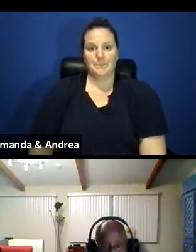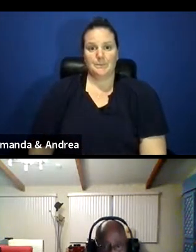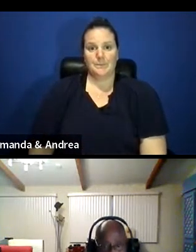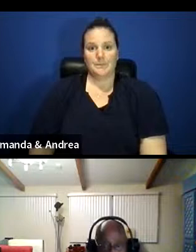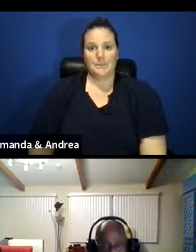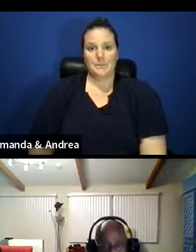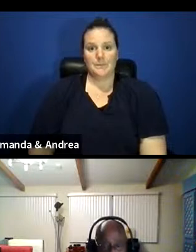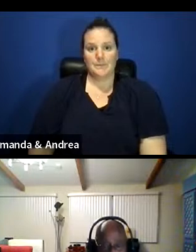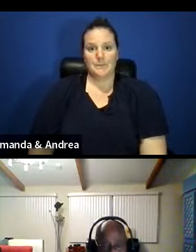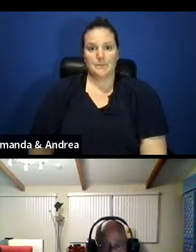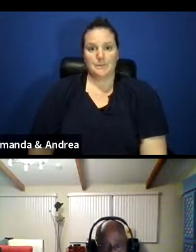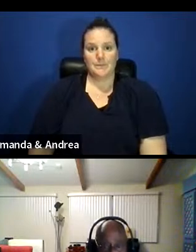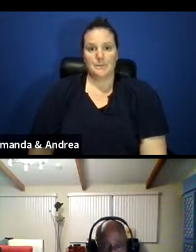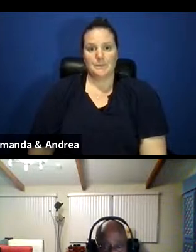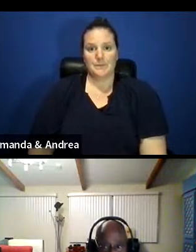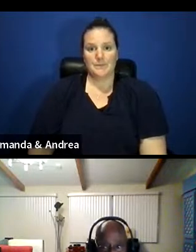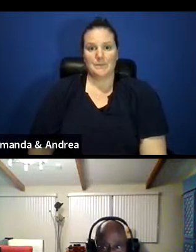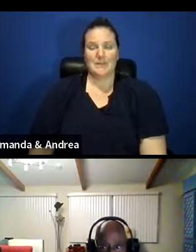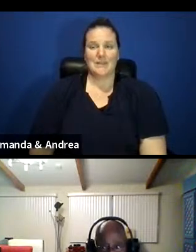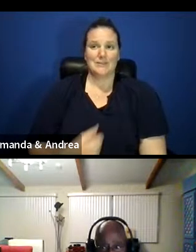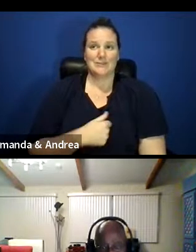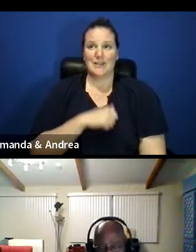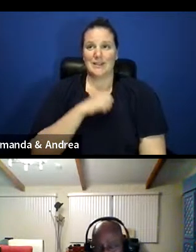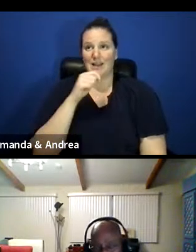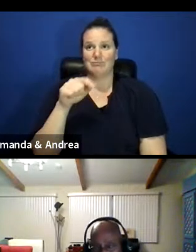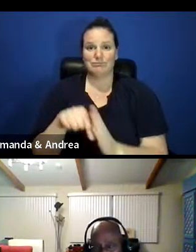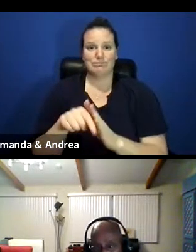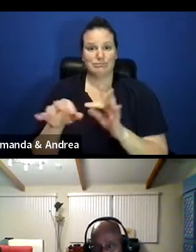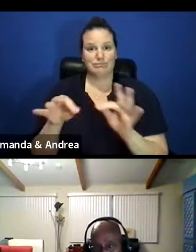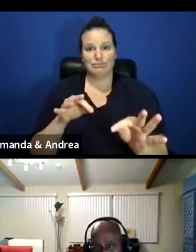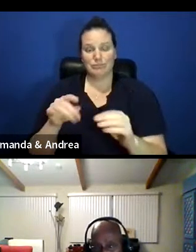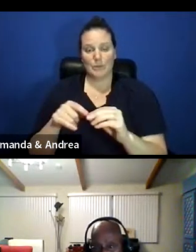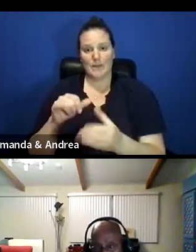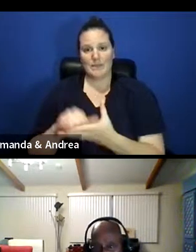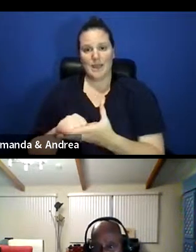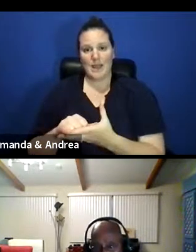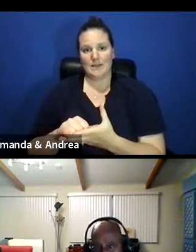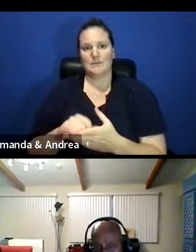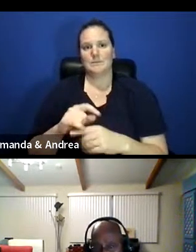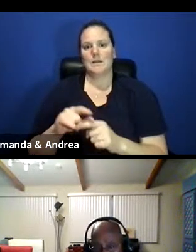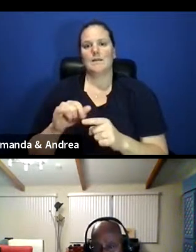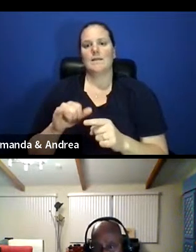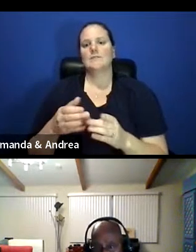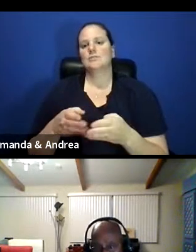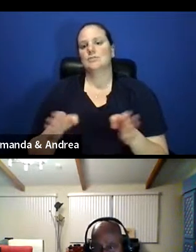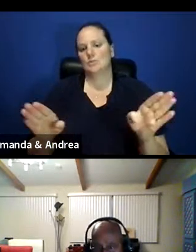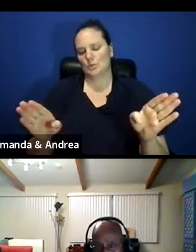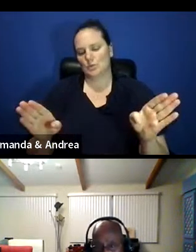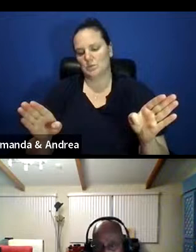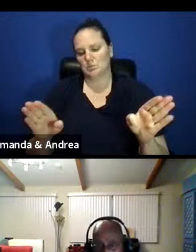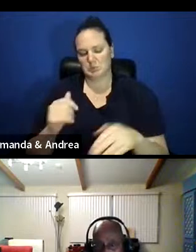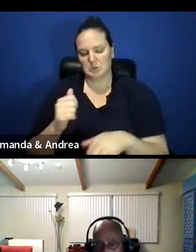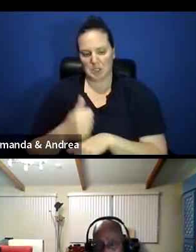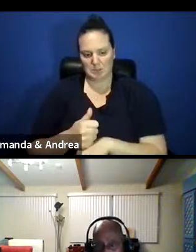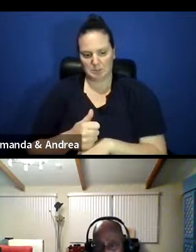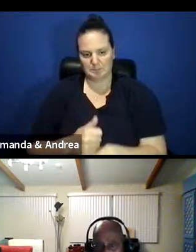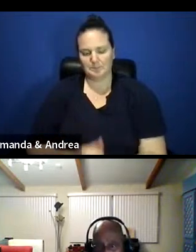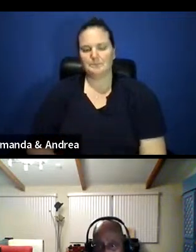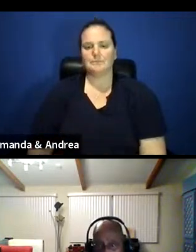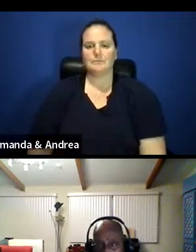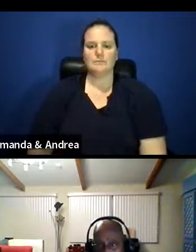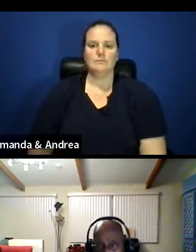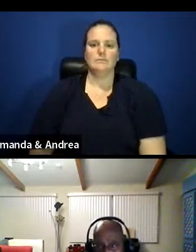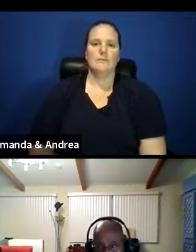I'm sorry that I'm not going into too much detail about the volume of that, but that's the general setup of a